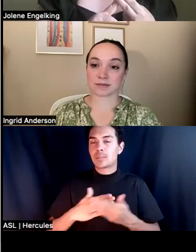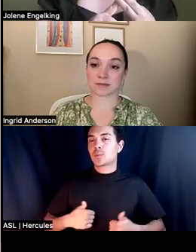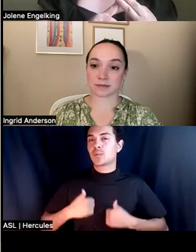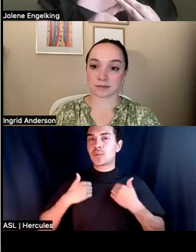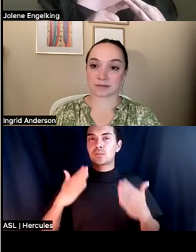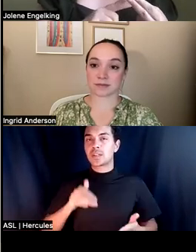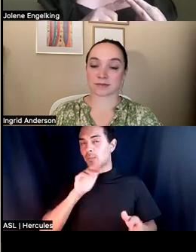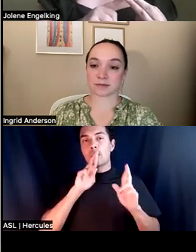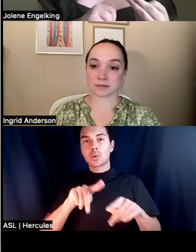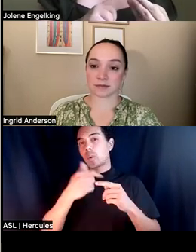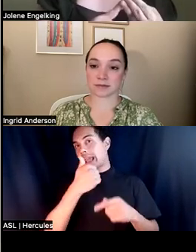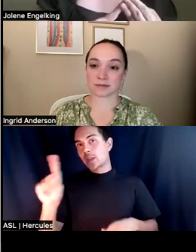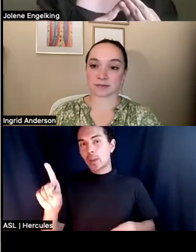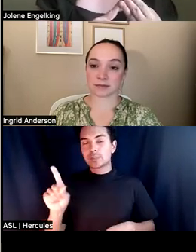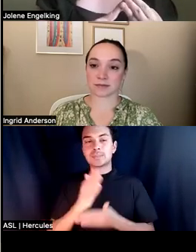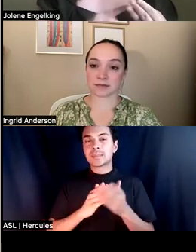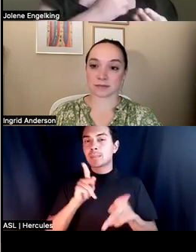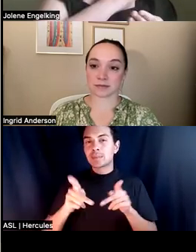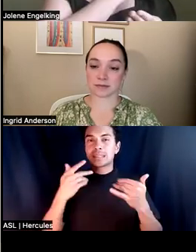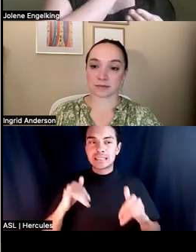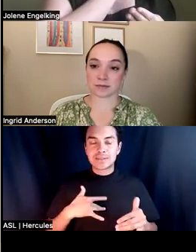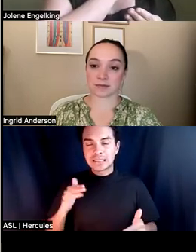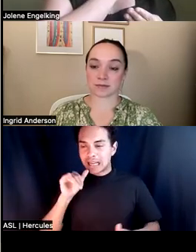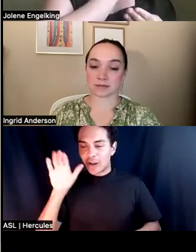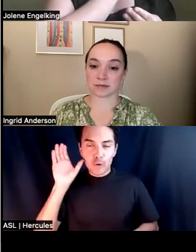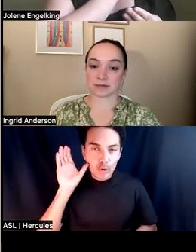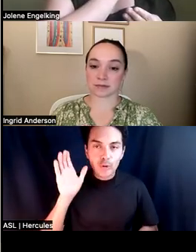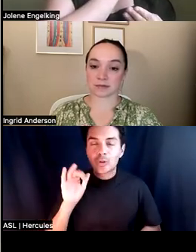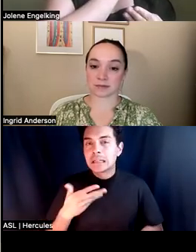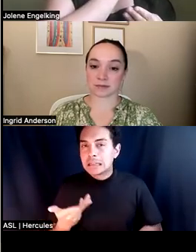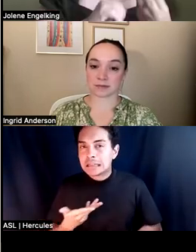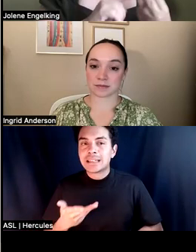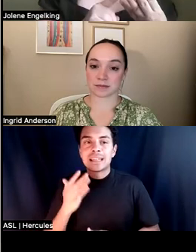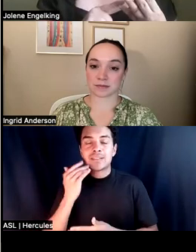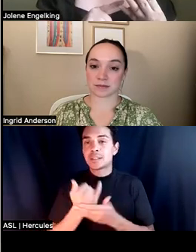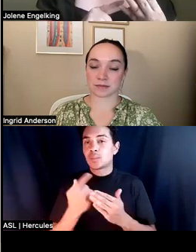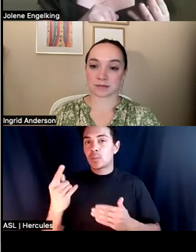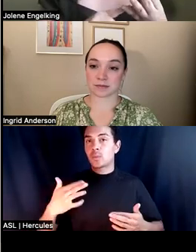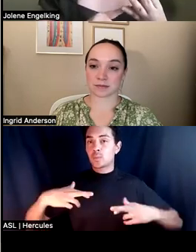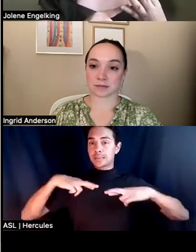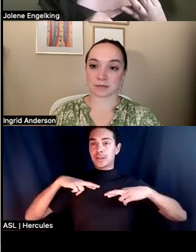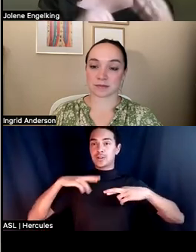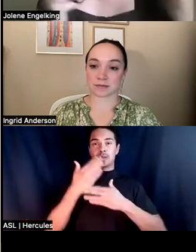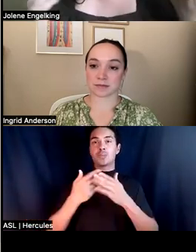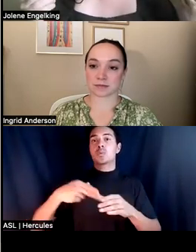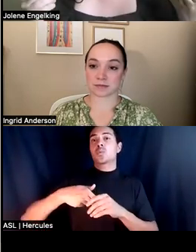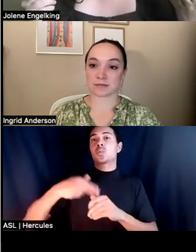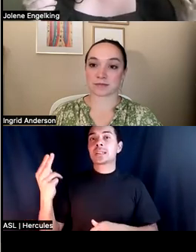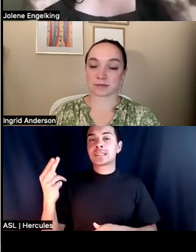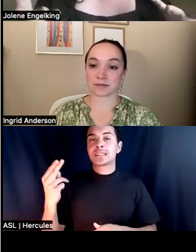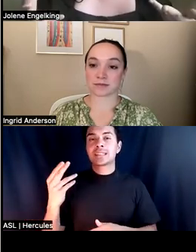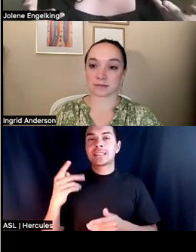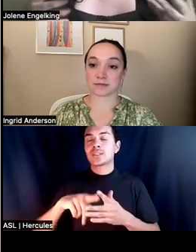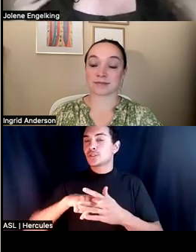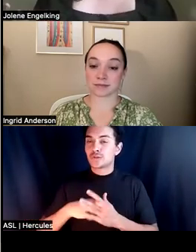to anyone. People still aren't feeling heard. And when somebody retires, somebody quits, sometimes it's having to start this